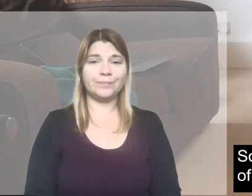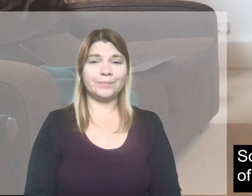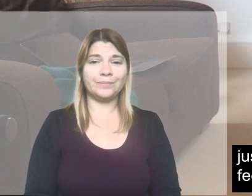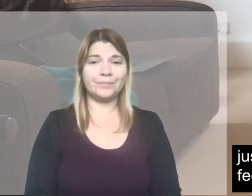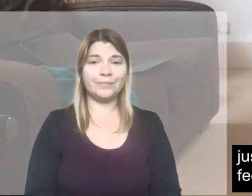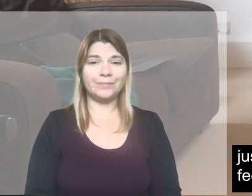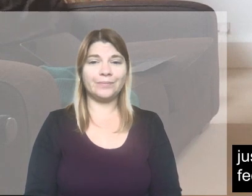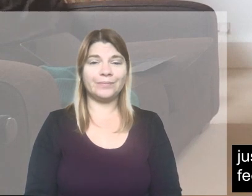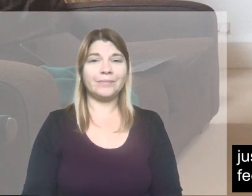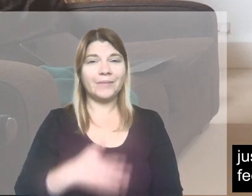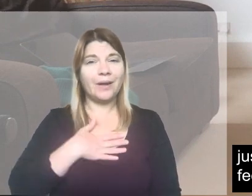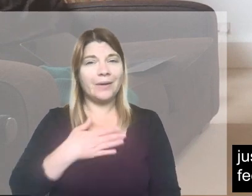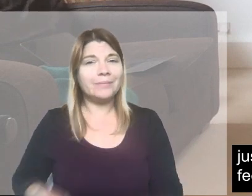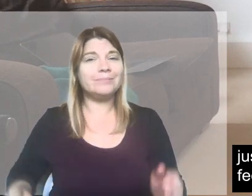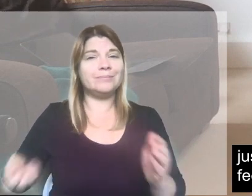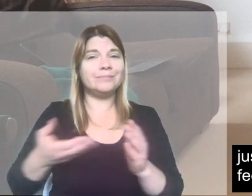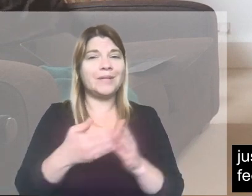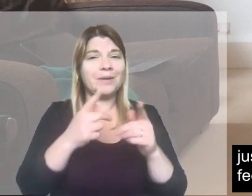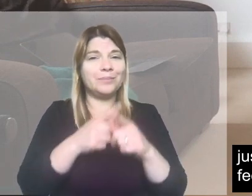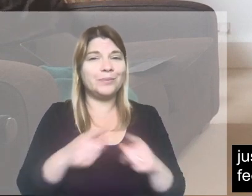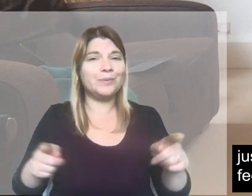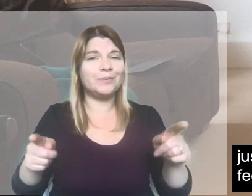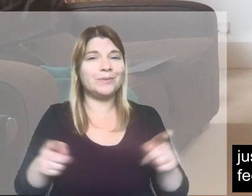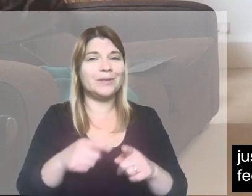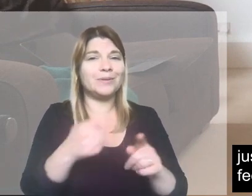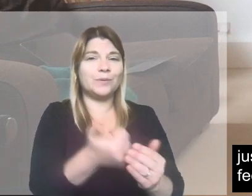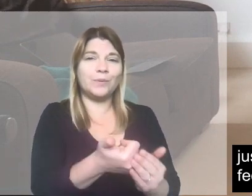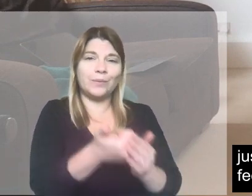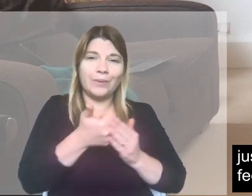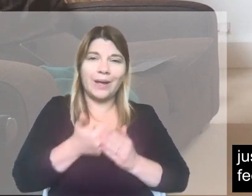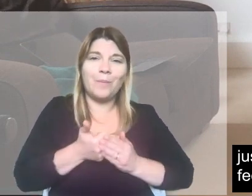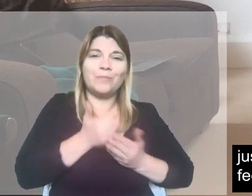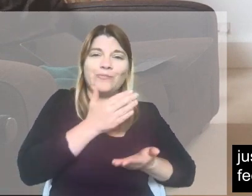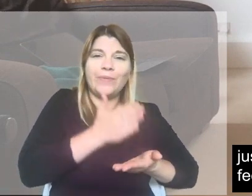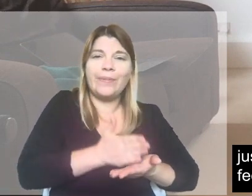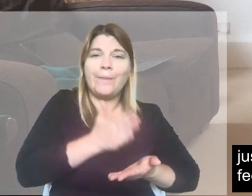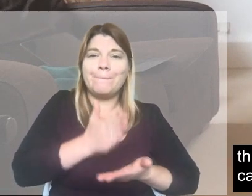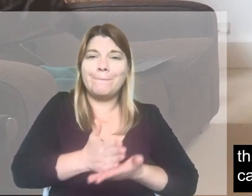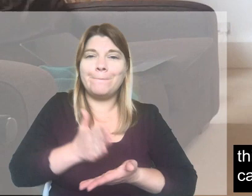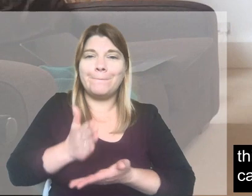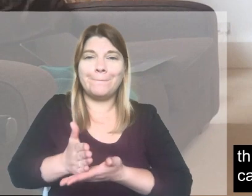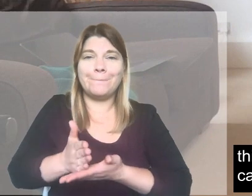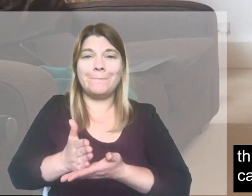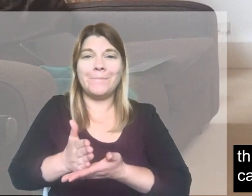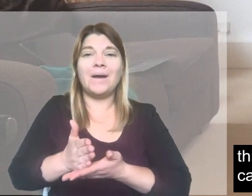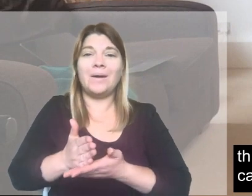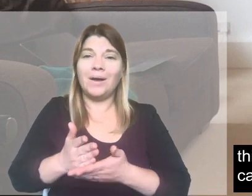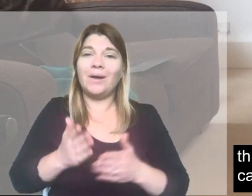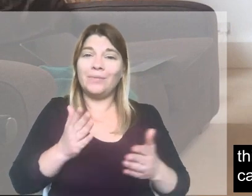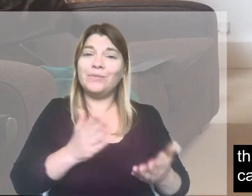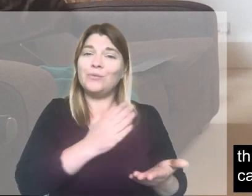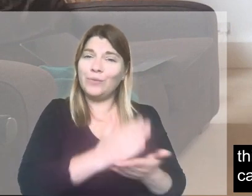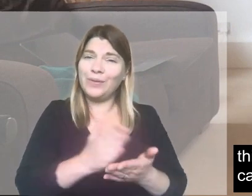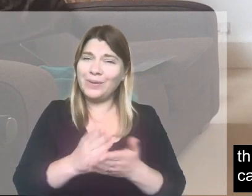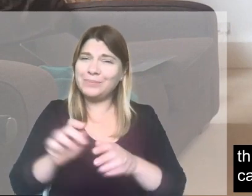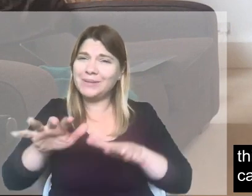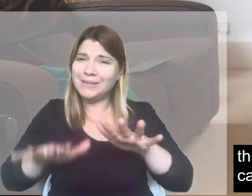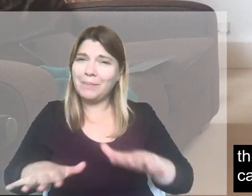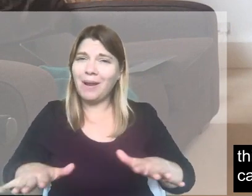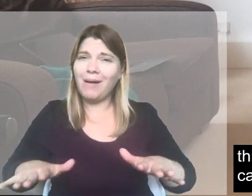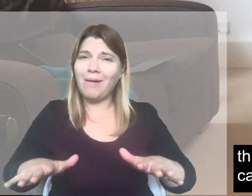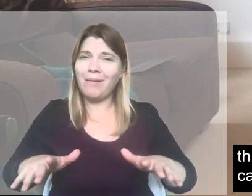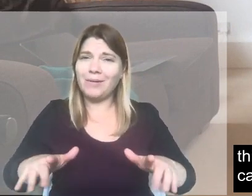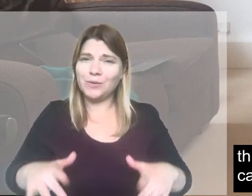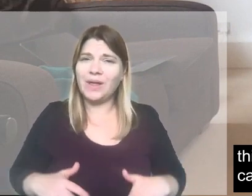And I'm going to do this just so you can have a bit more of that feeling of swinging. And the music has this same feeling of drop, catch,